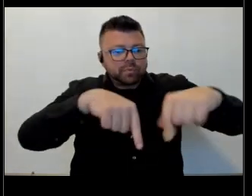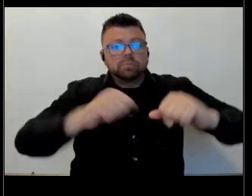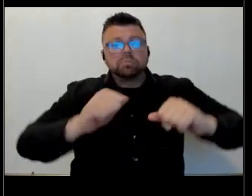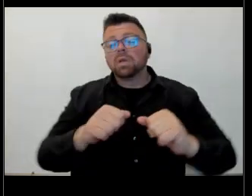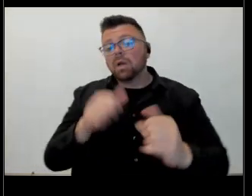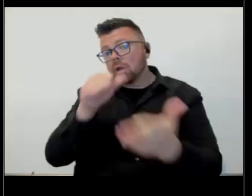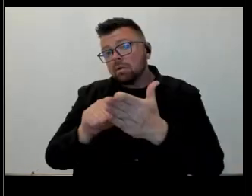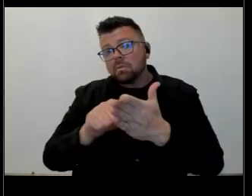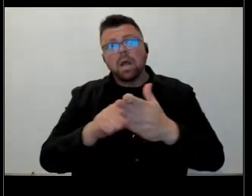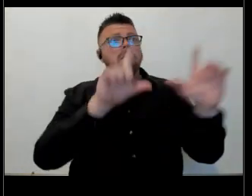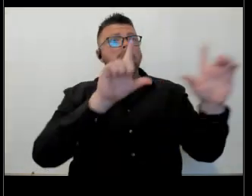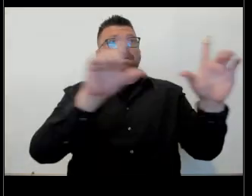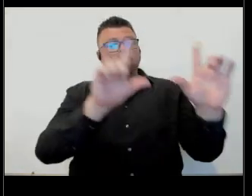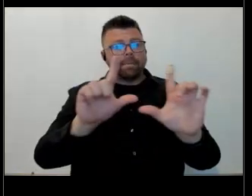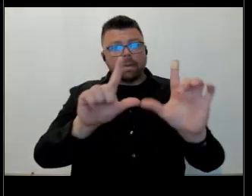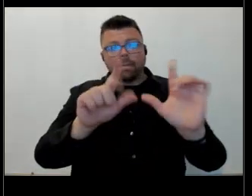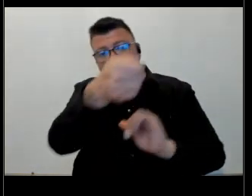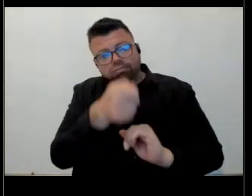car washes,